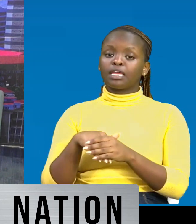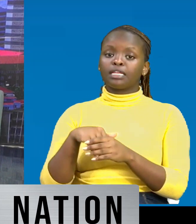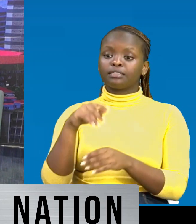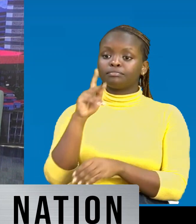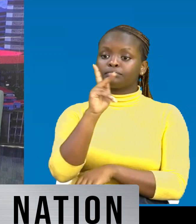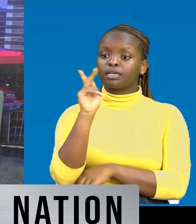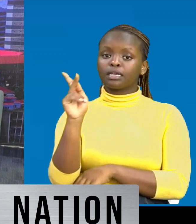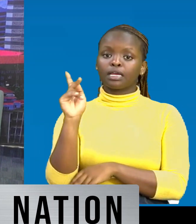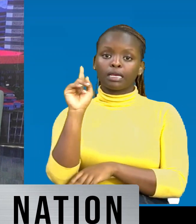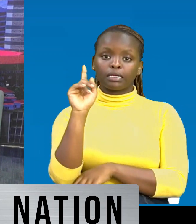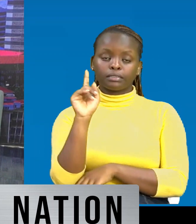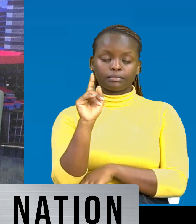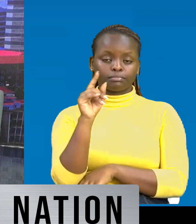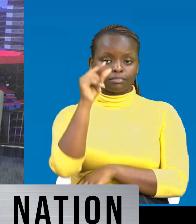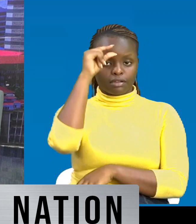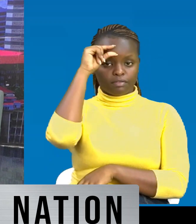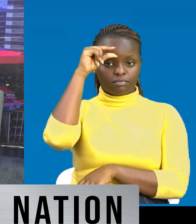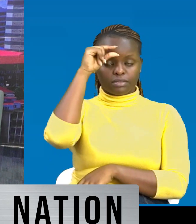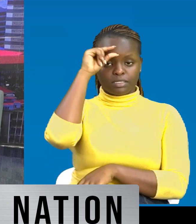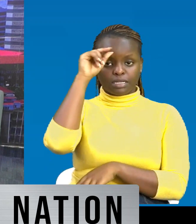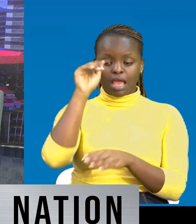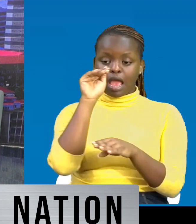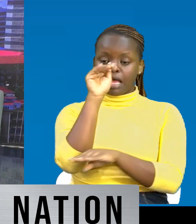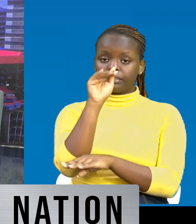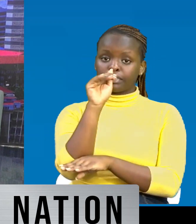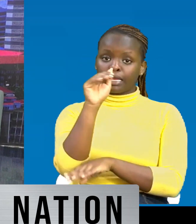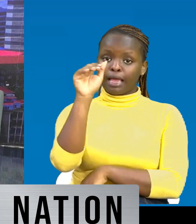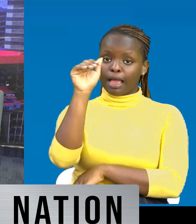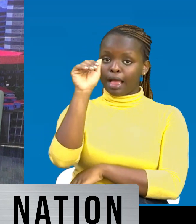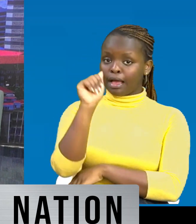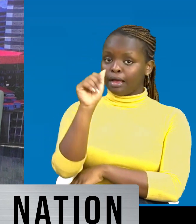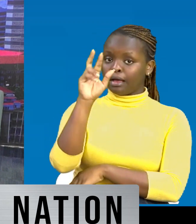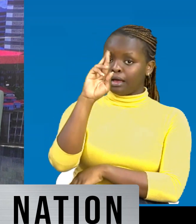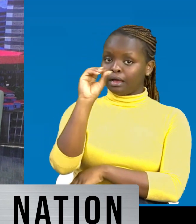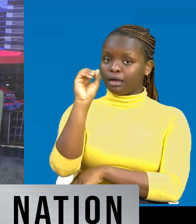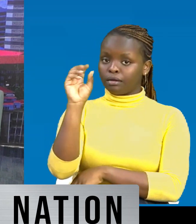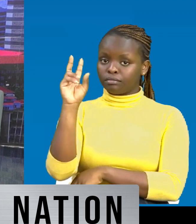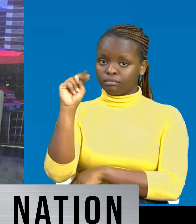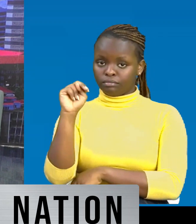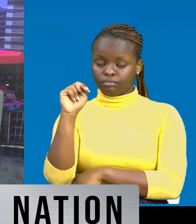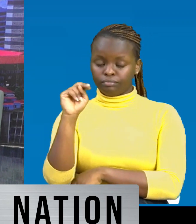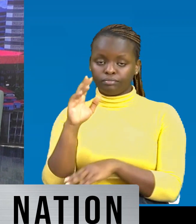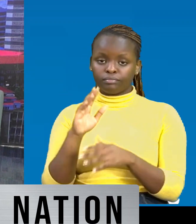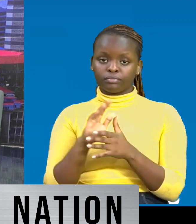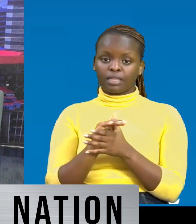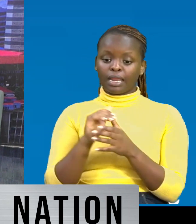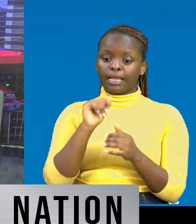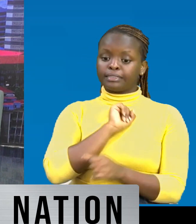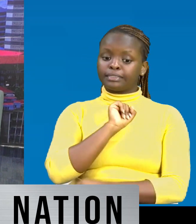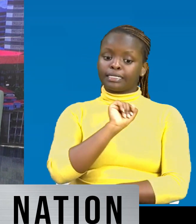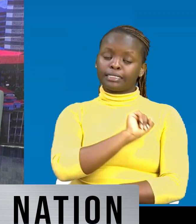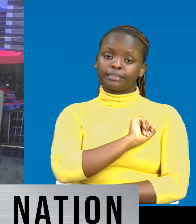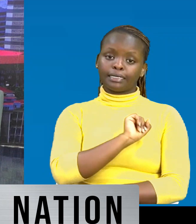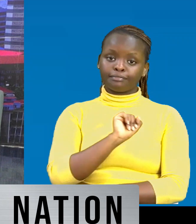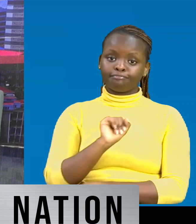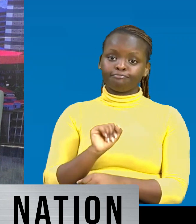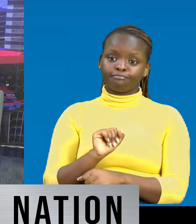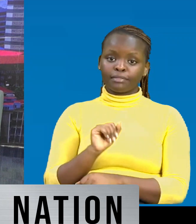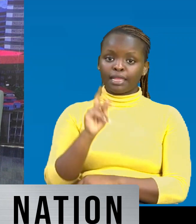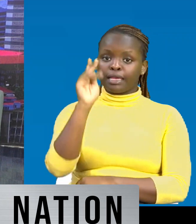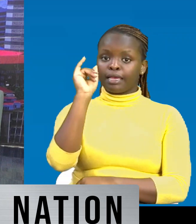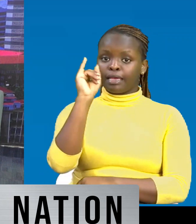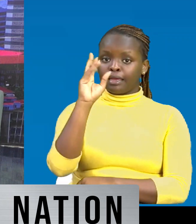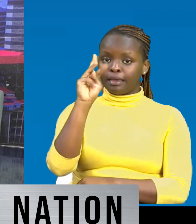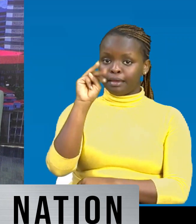and I'm asking Aaron Cheriot, is a senator, those are now senior senators, Kimani